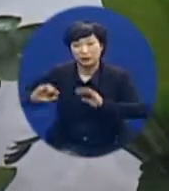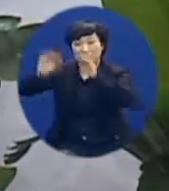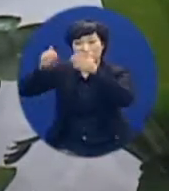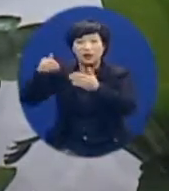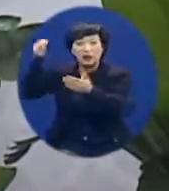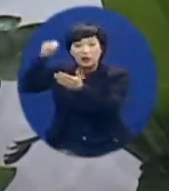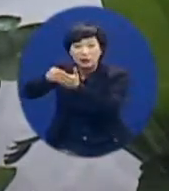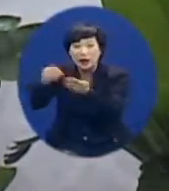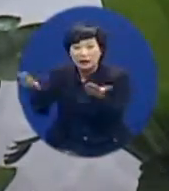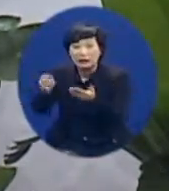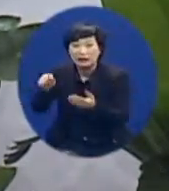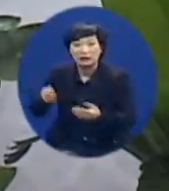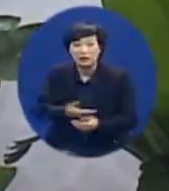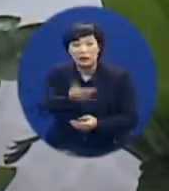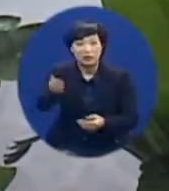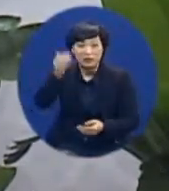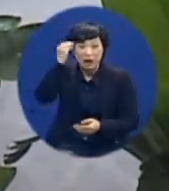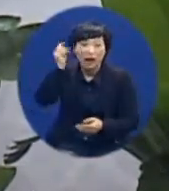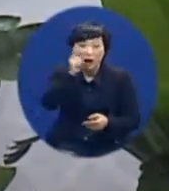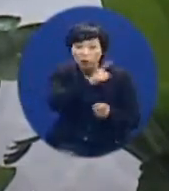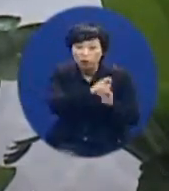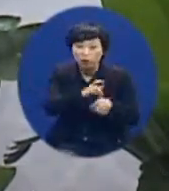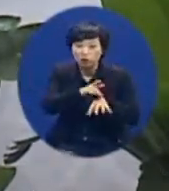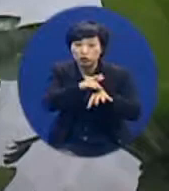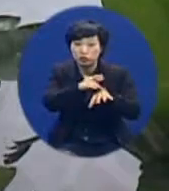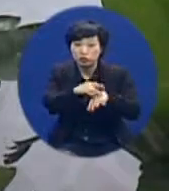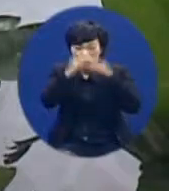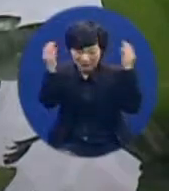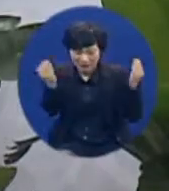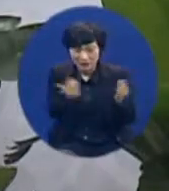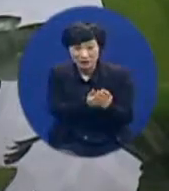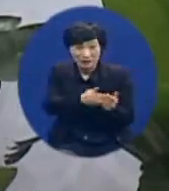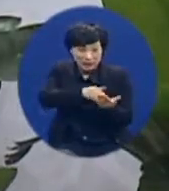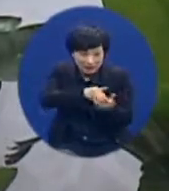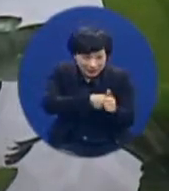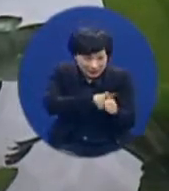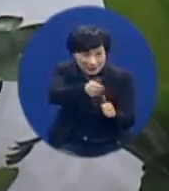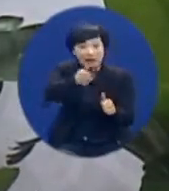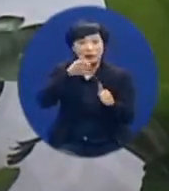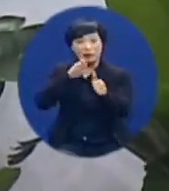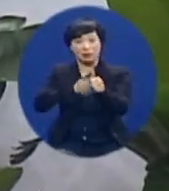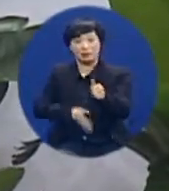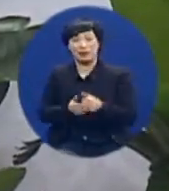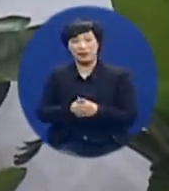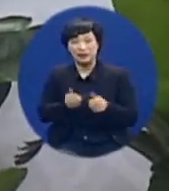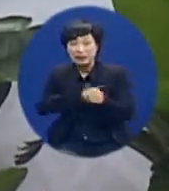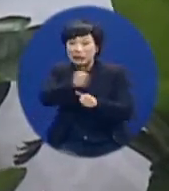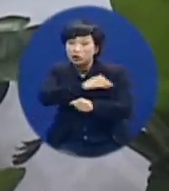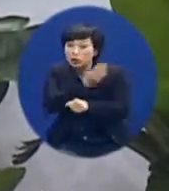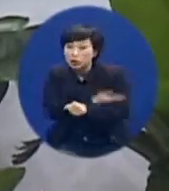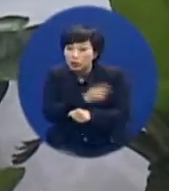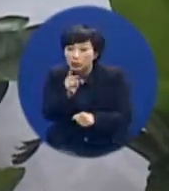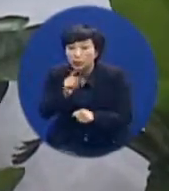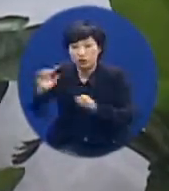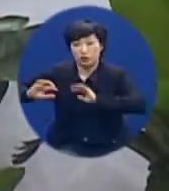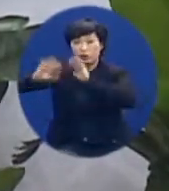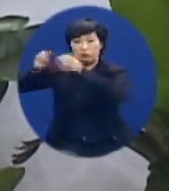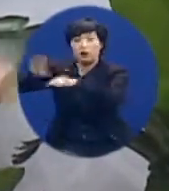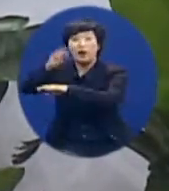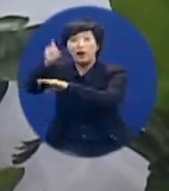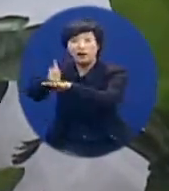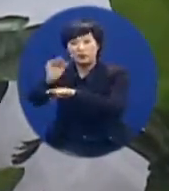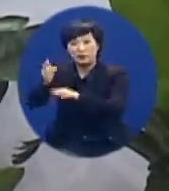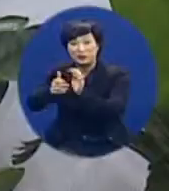evil rulers and go to heaven living by the word of God. To win, we need the power